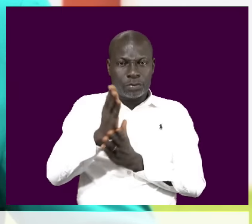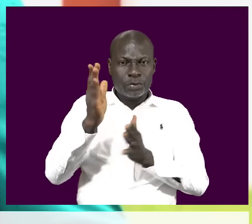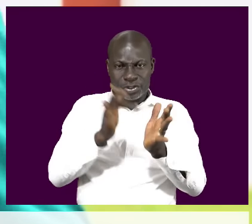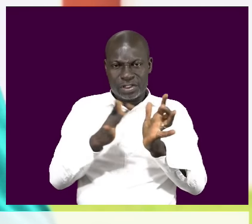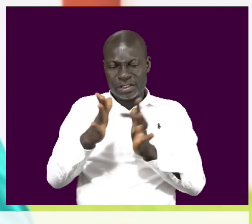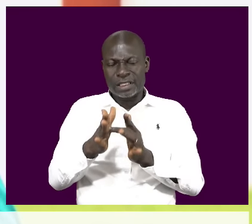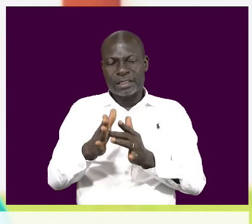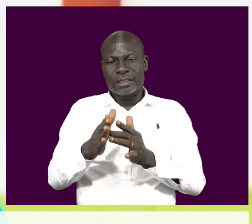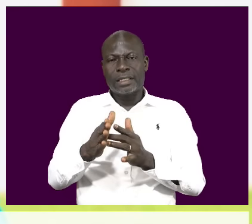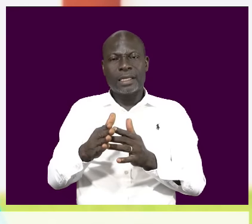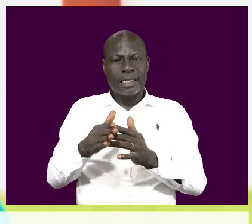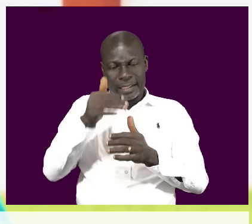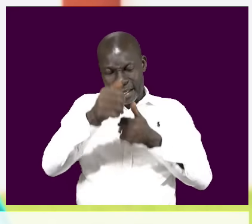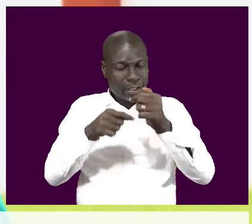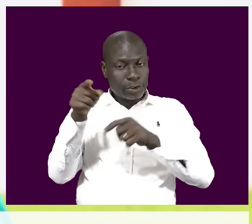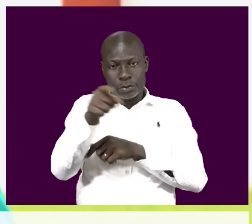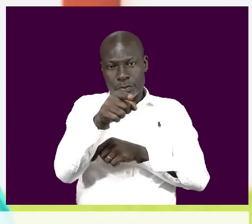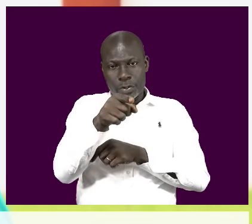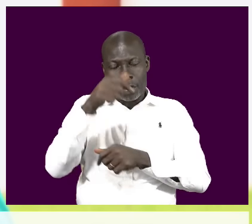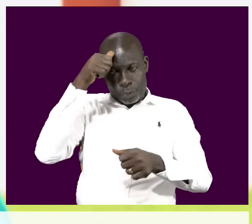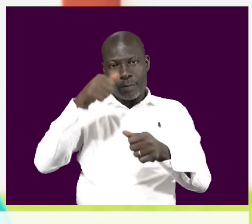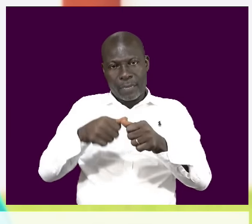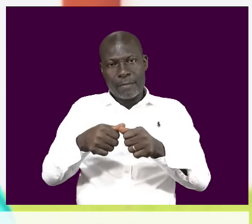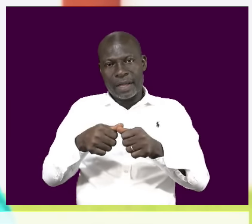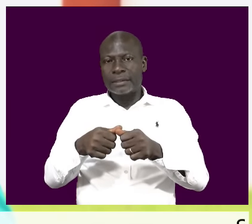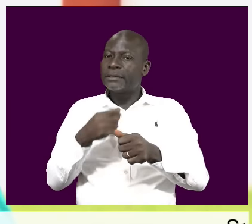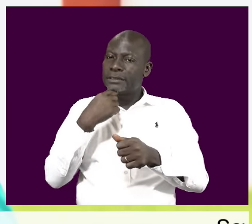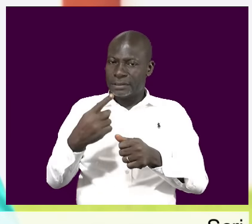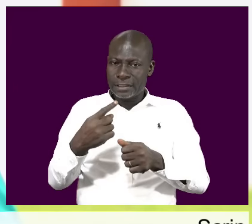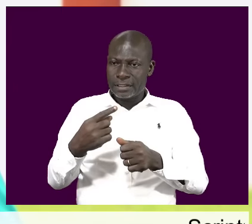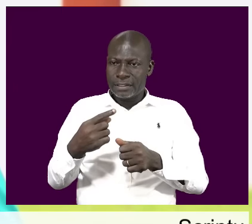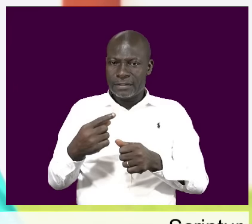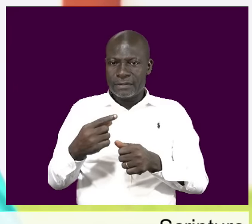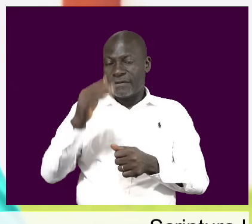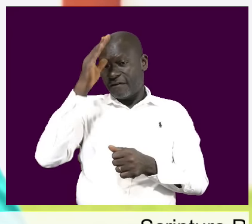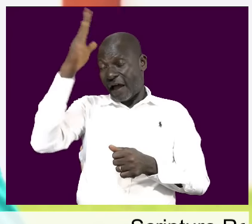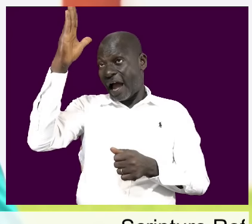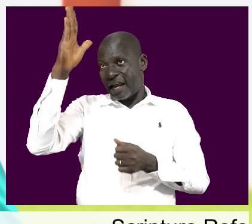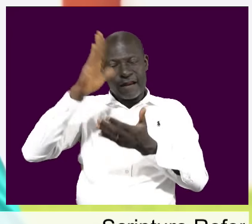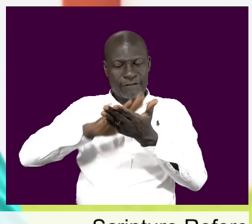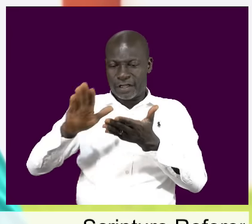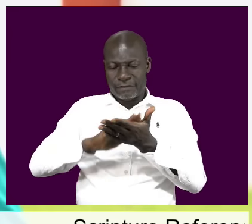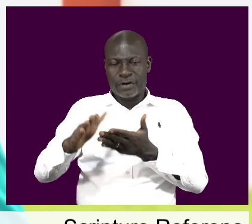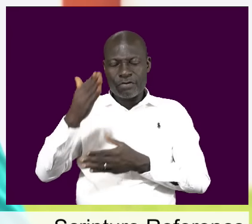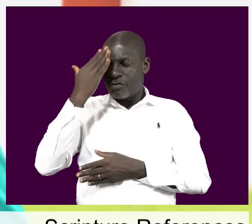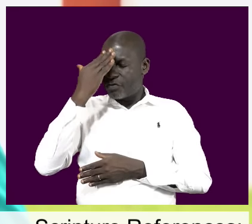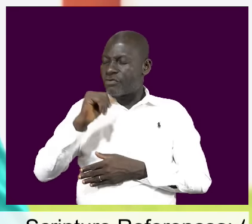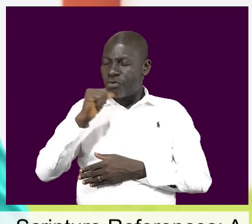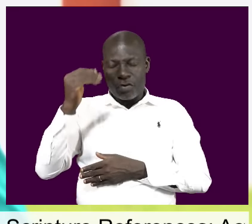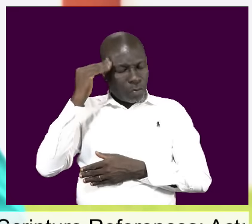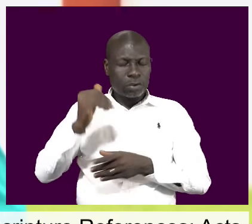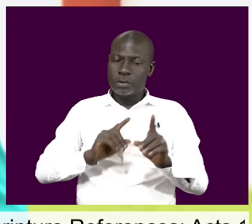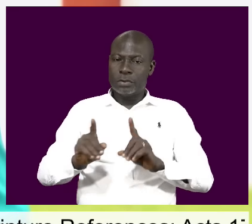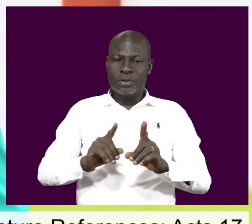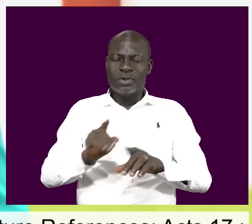na adaja nyina adeto so no a aya akai se oka se agya fa kye won na onim nia wo ye